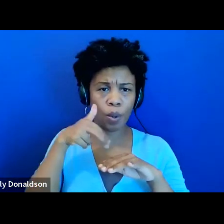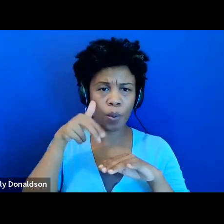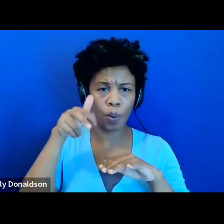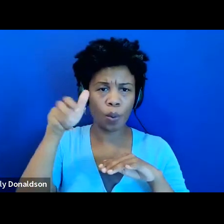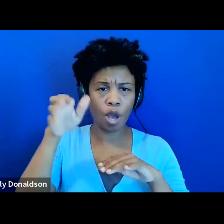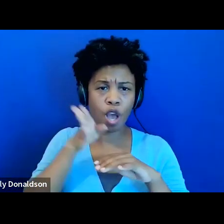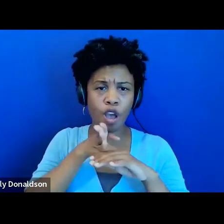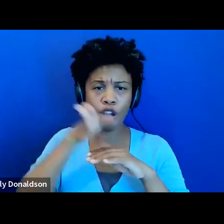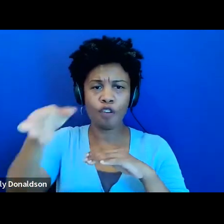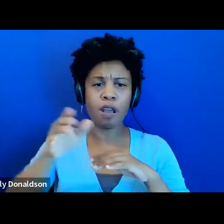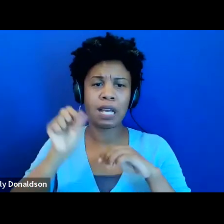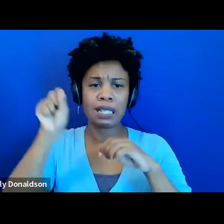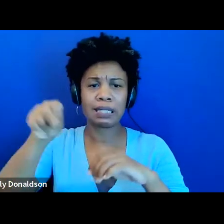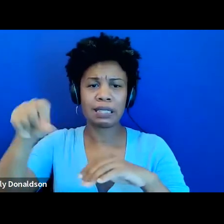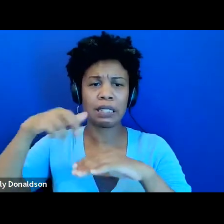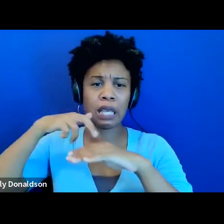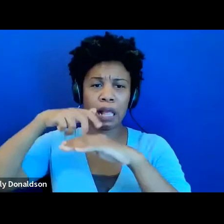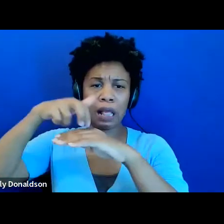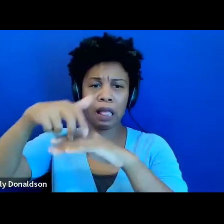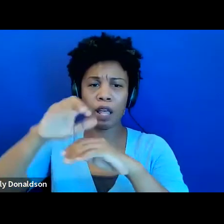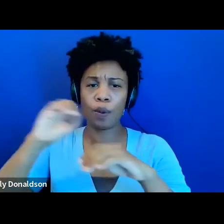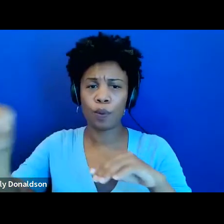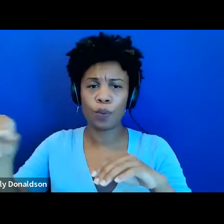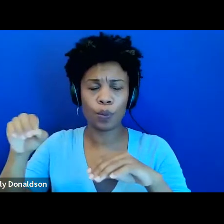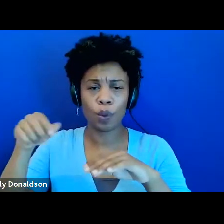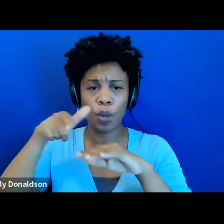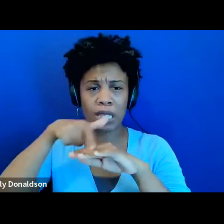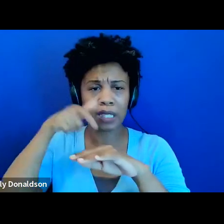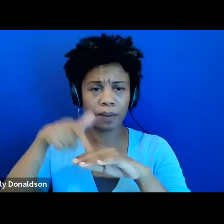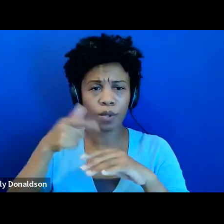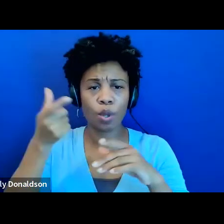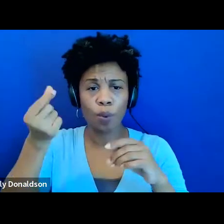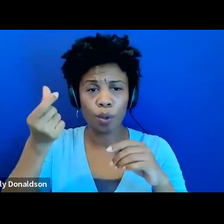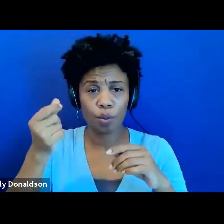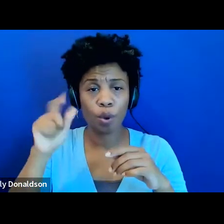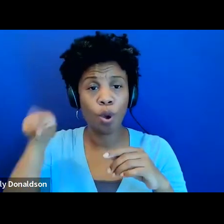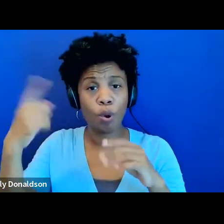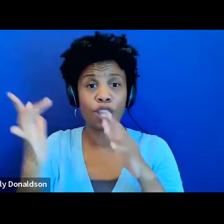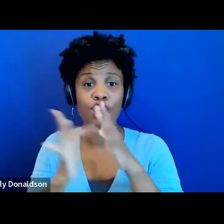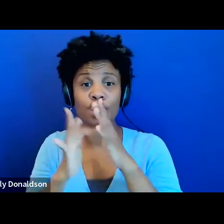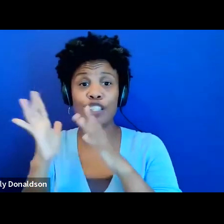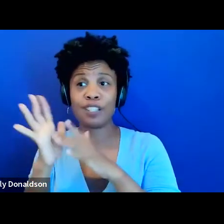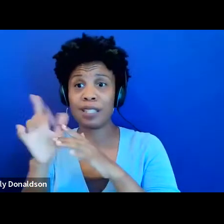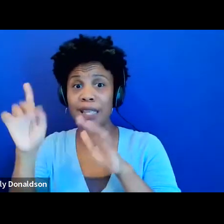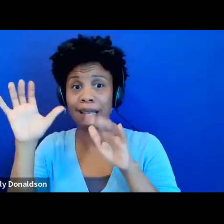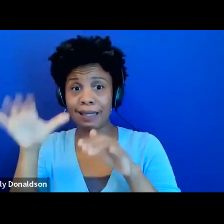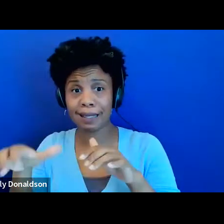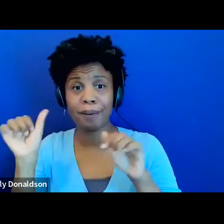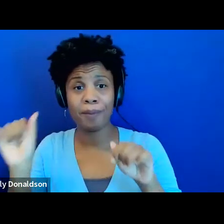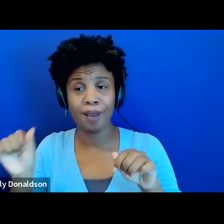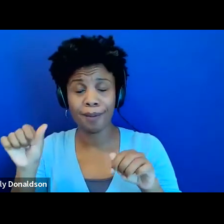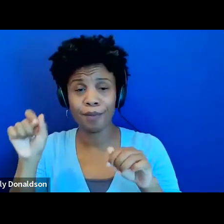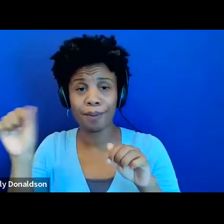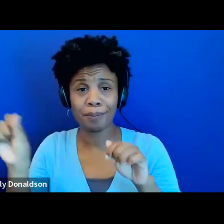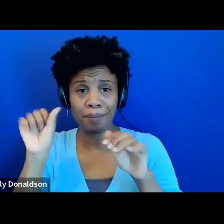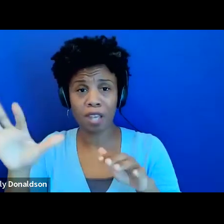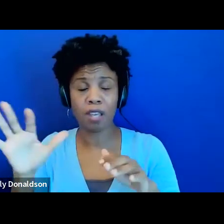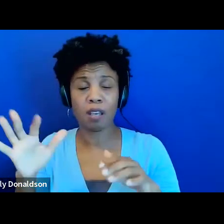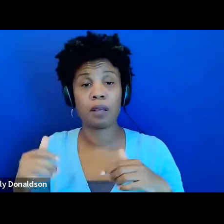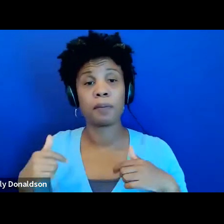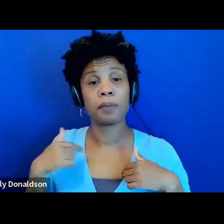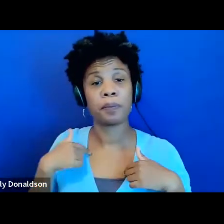made that possible. And today, I am here to make disability, life, and healthcare matter.